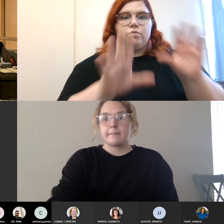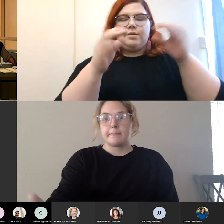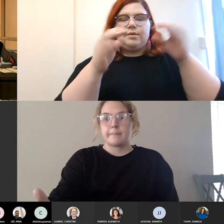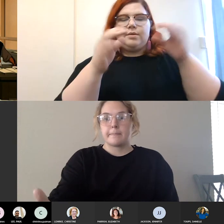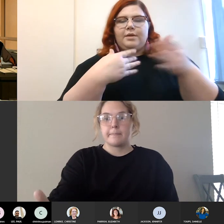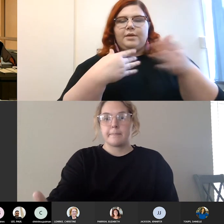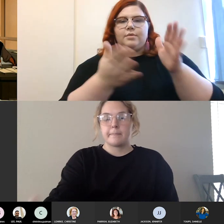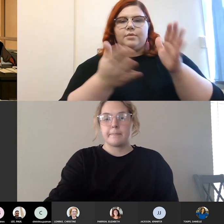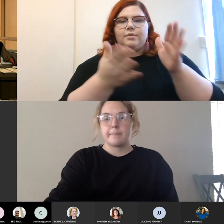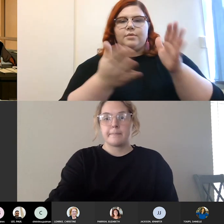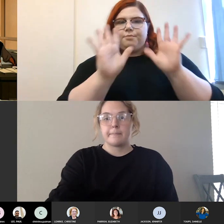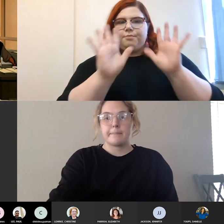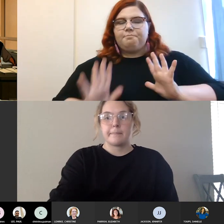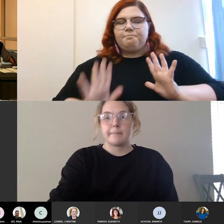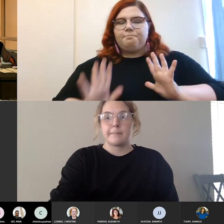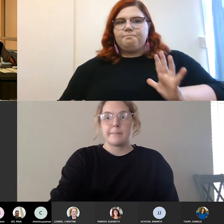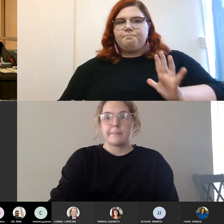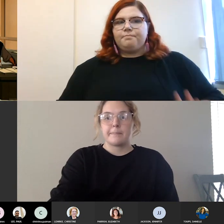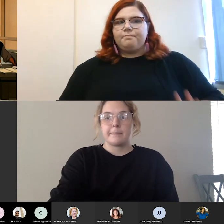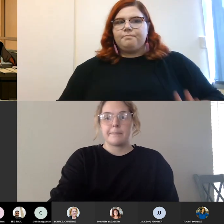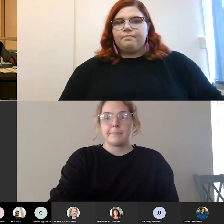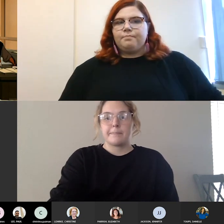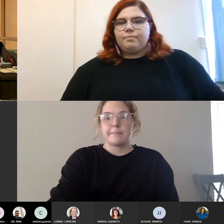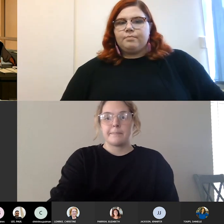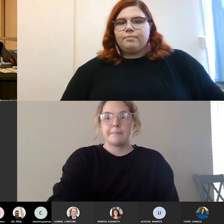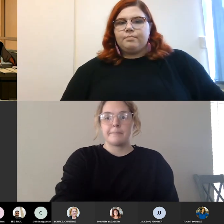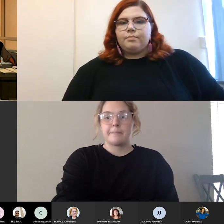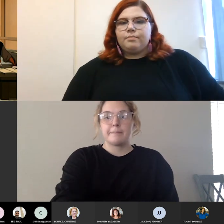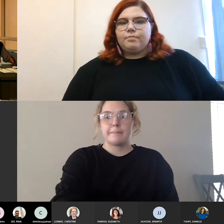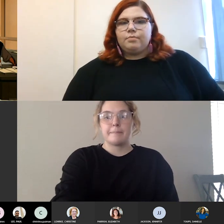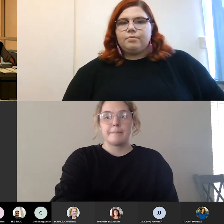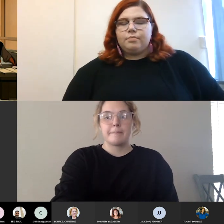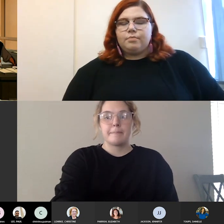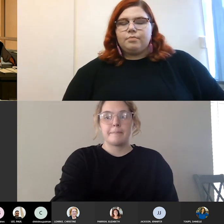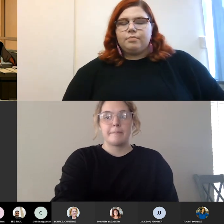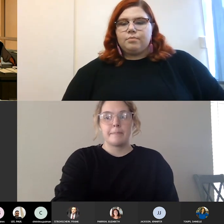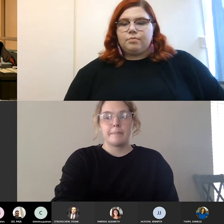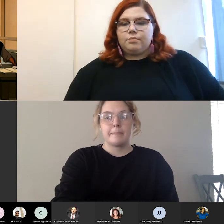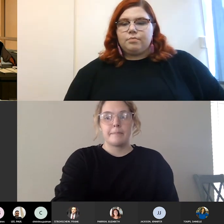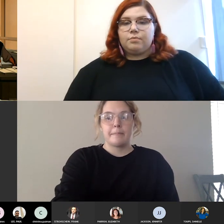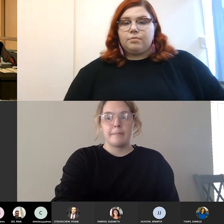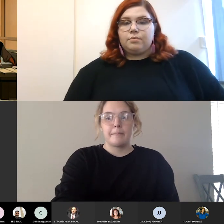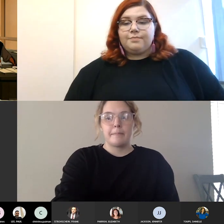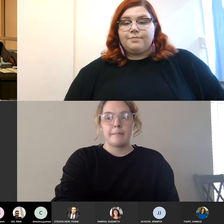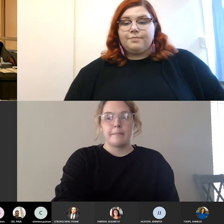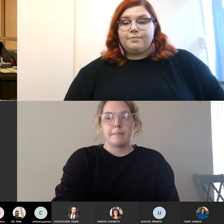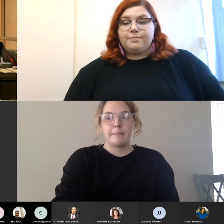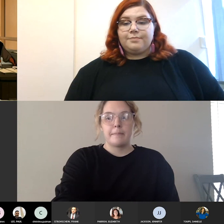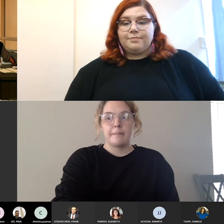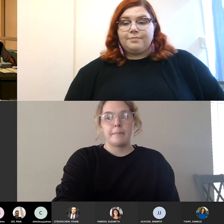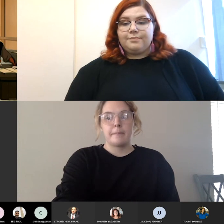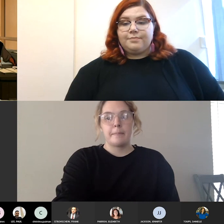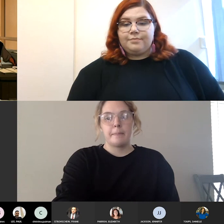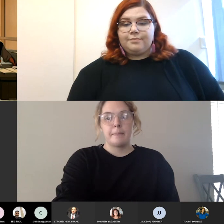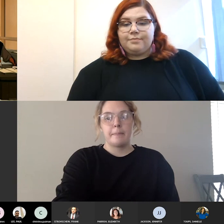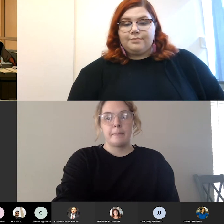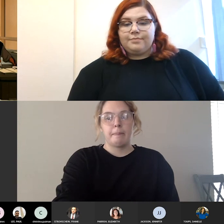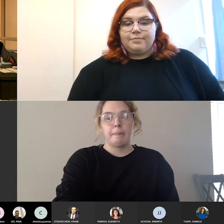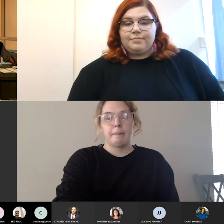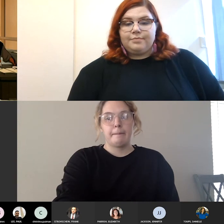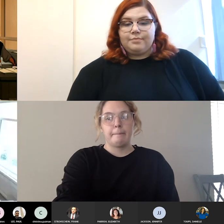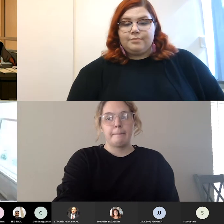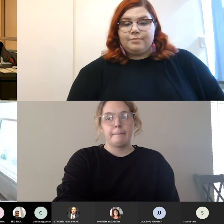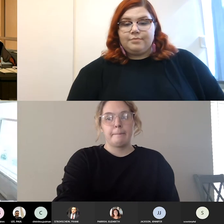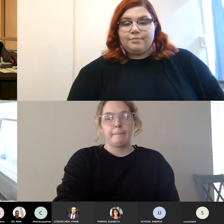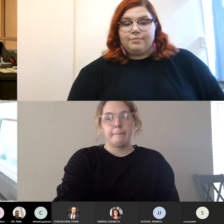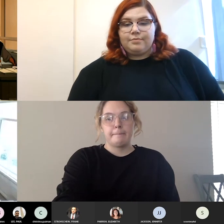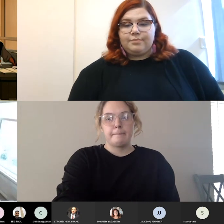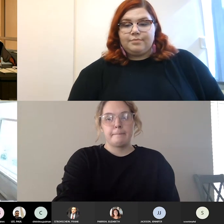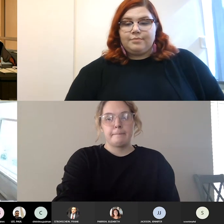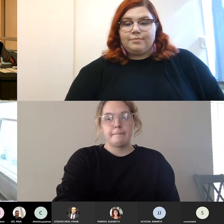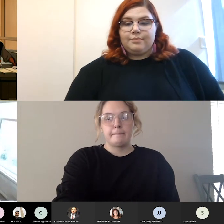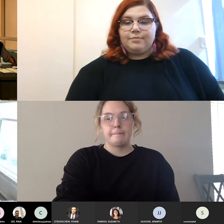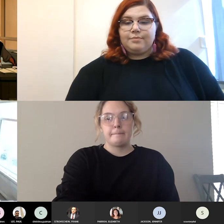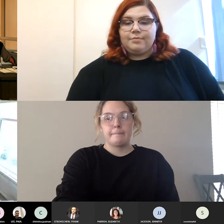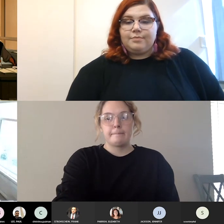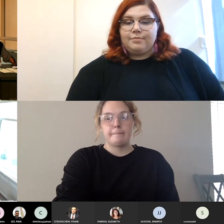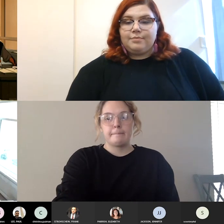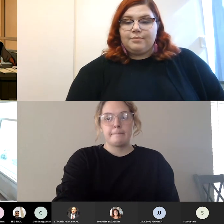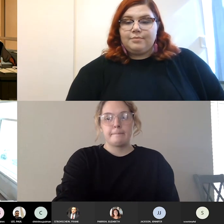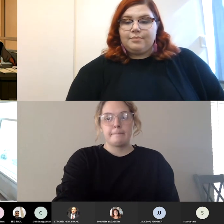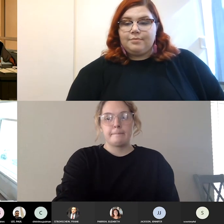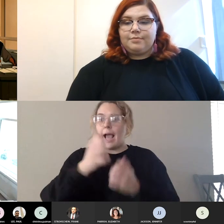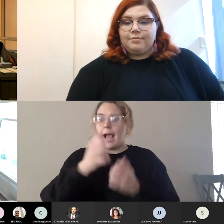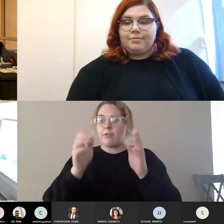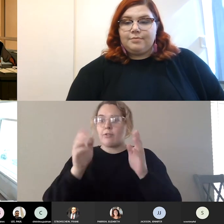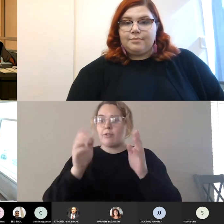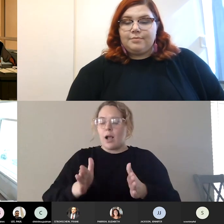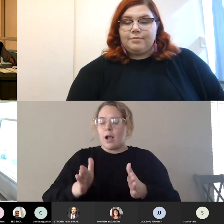computer. Everybody show your background. Pardon? Everyone should show their background